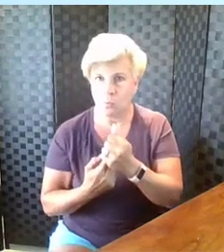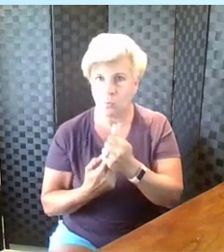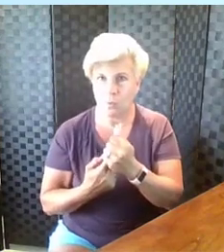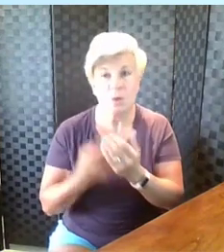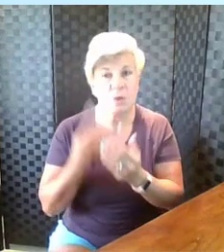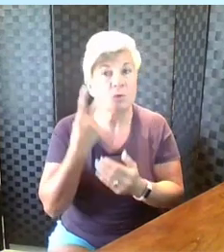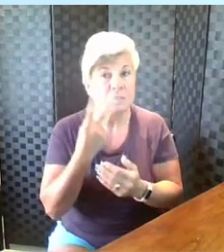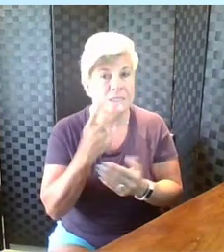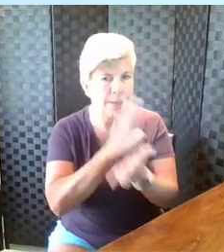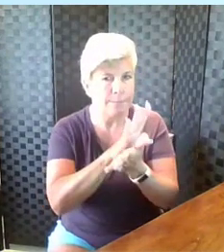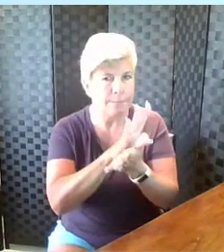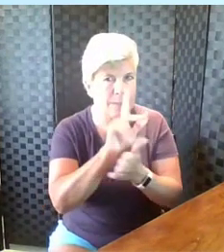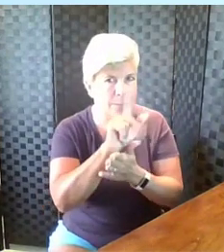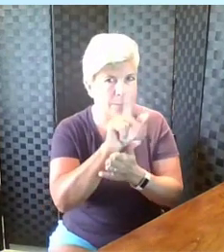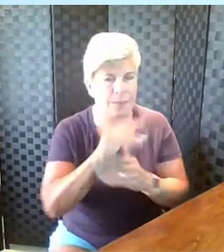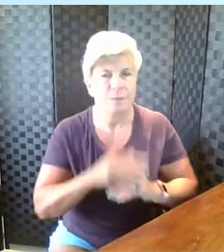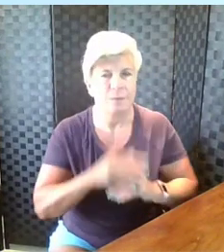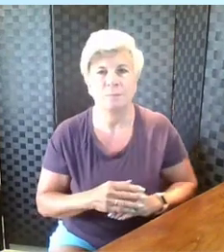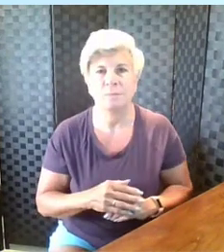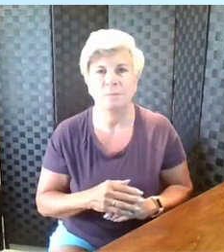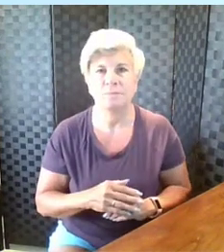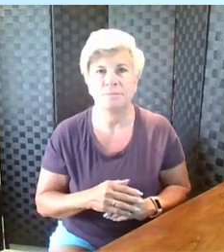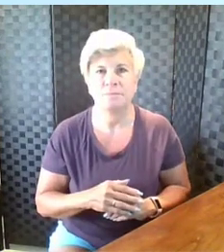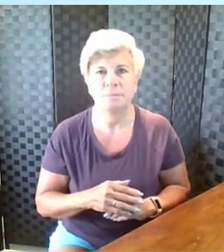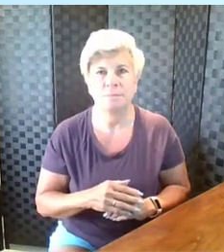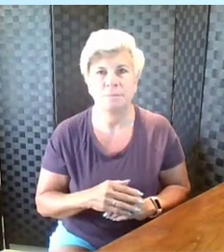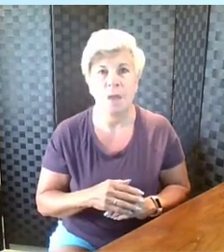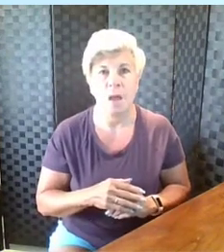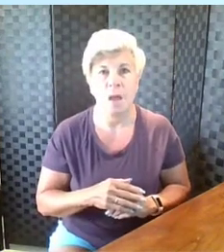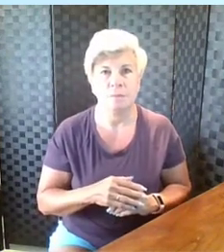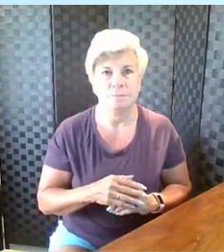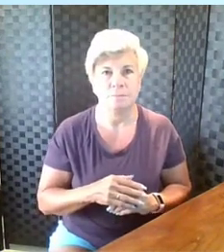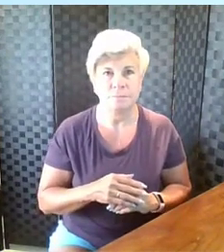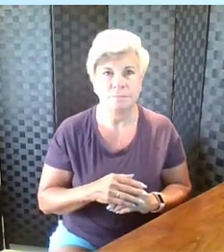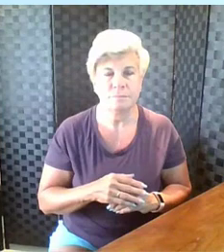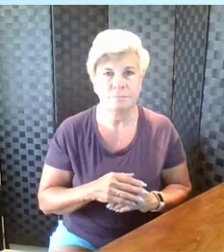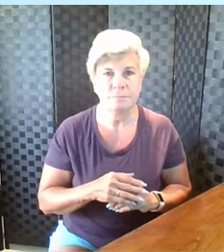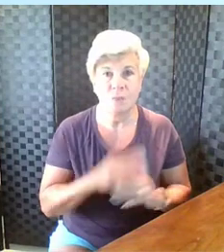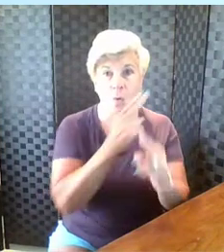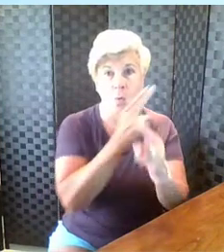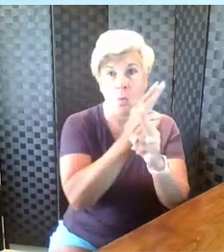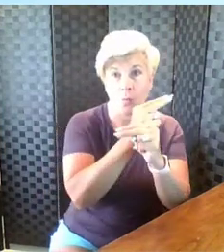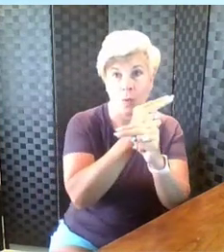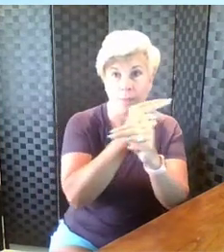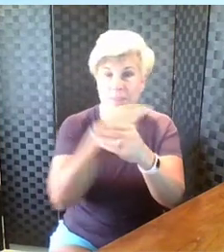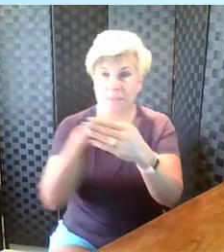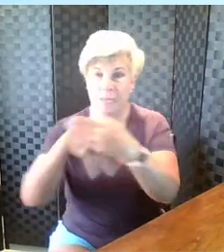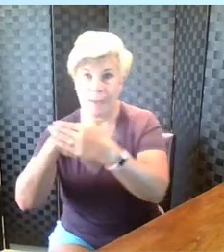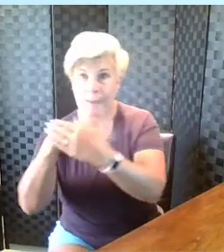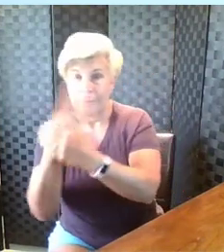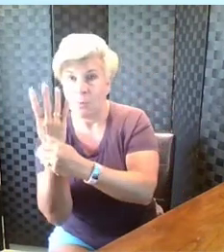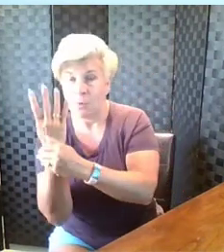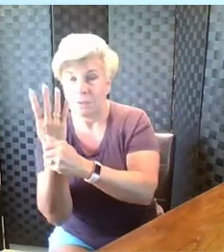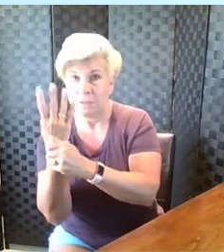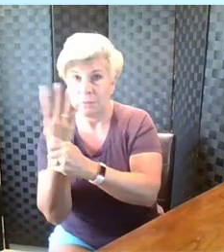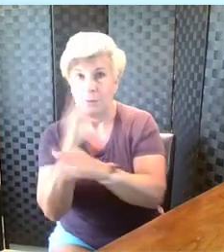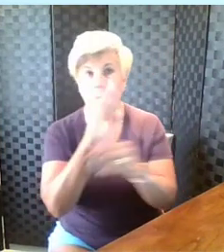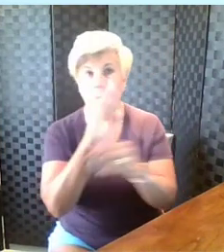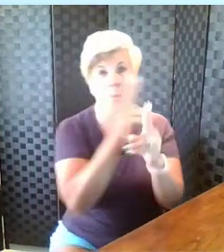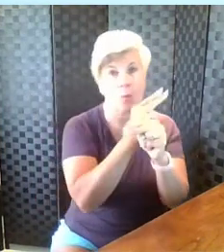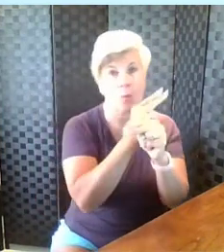packet. All right, let's try another one. Let's look at the bunnies